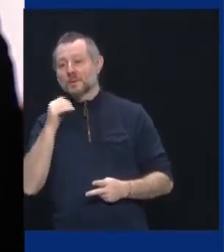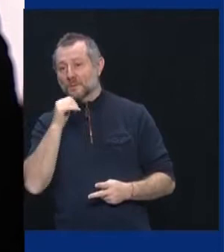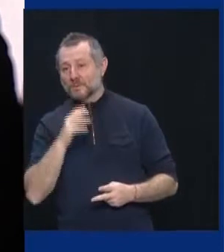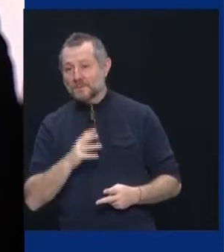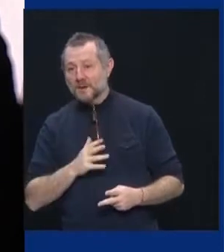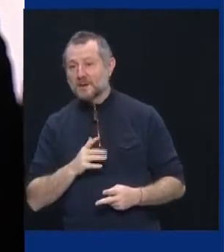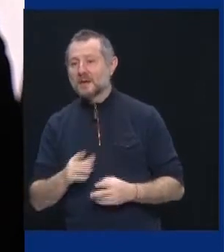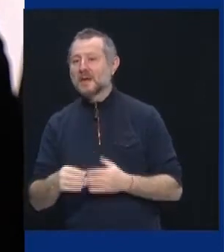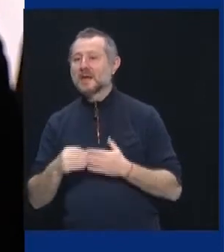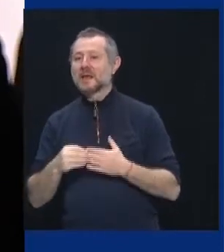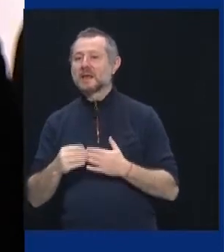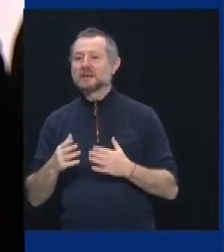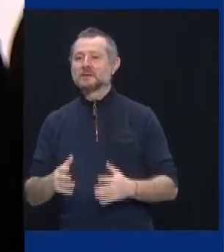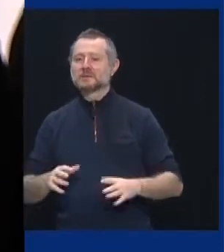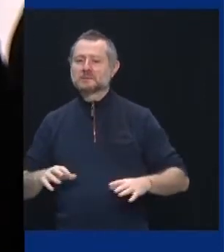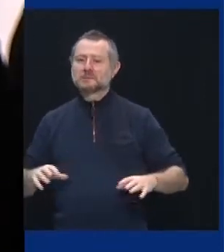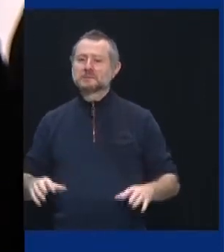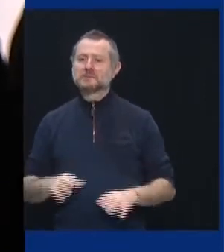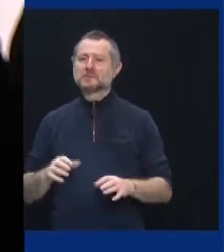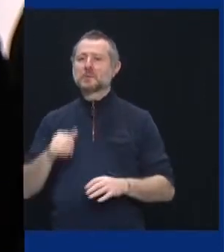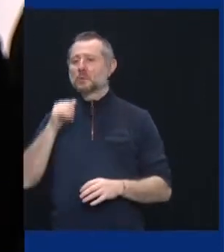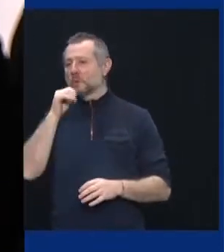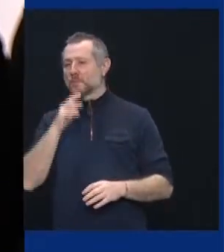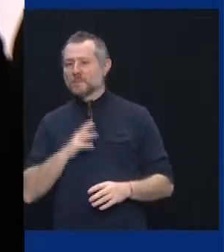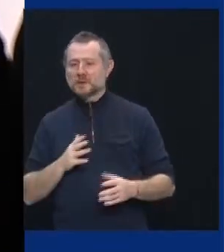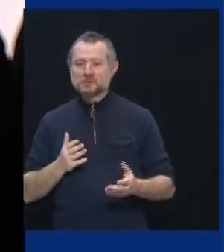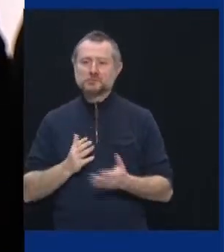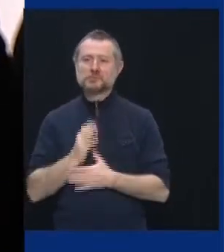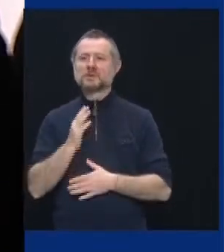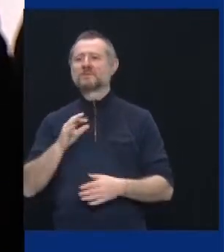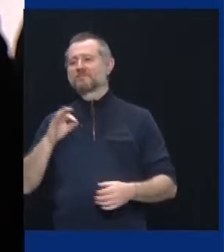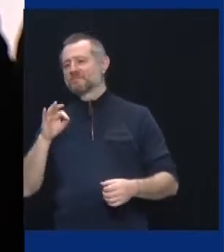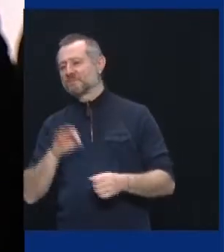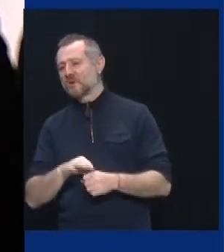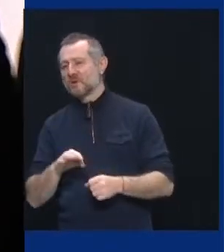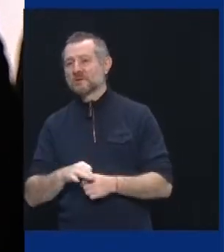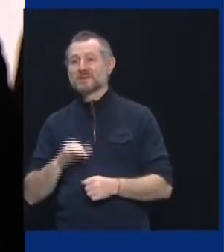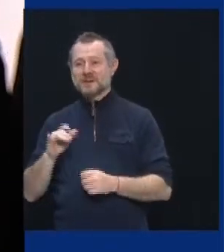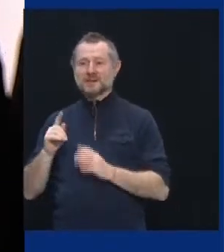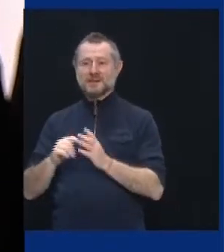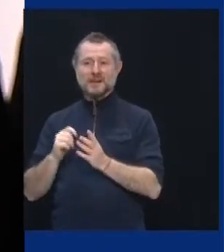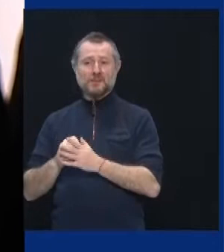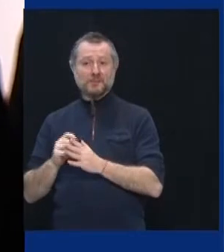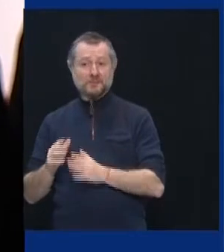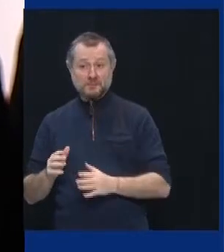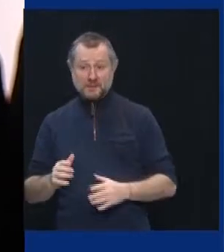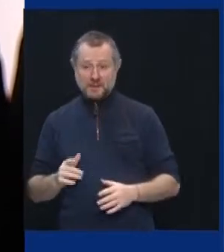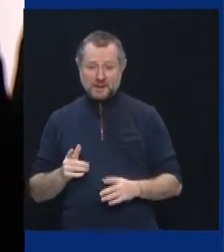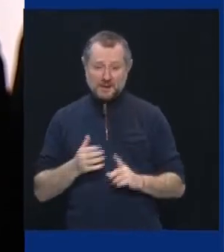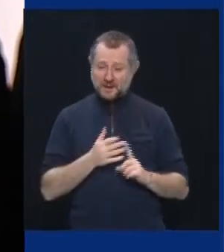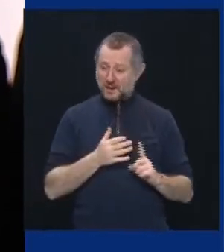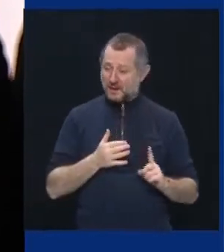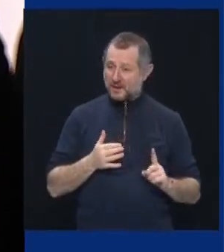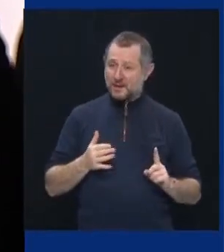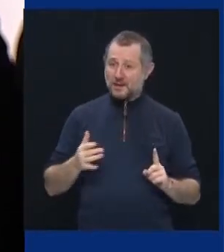suffragist of that period. And after 100 years, I